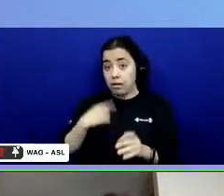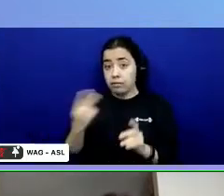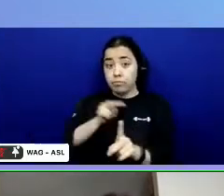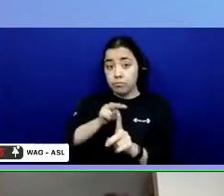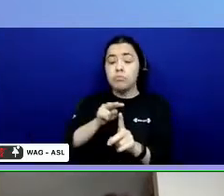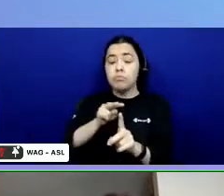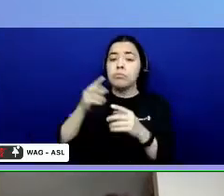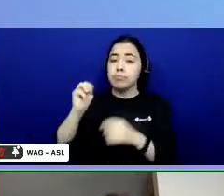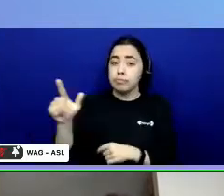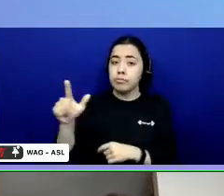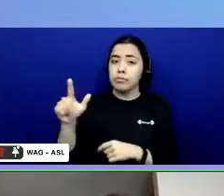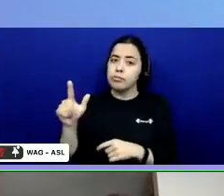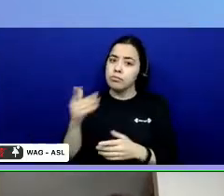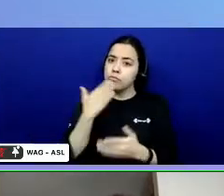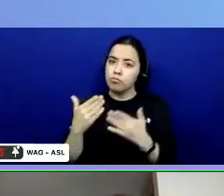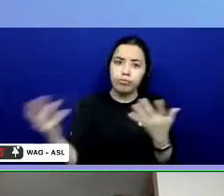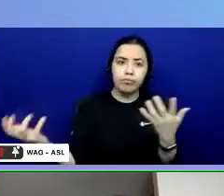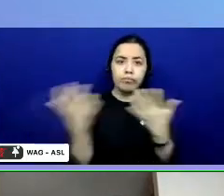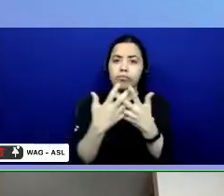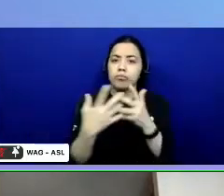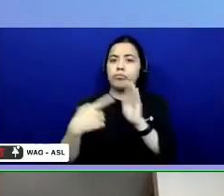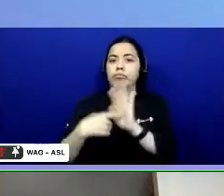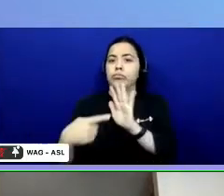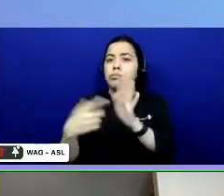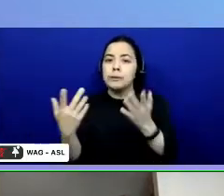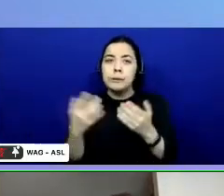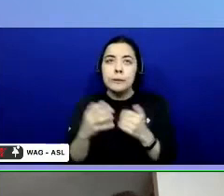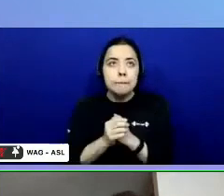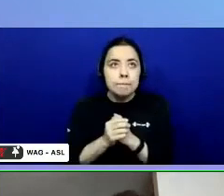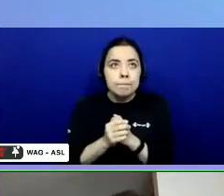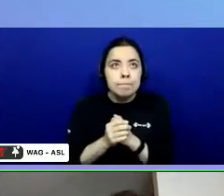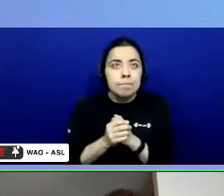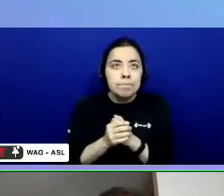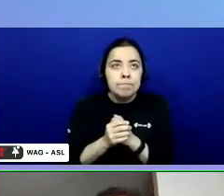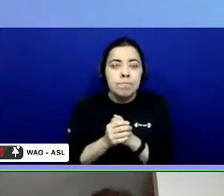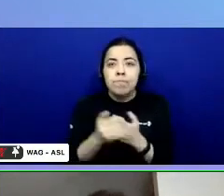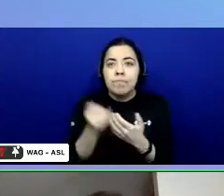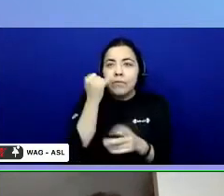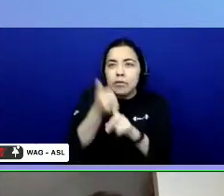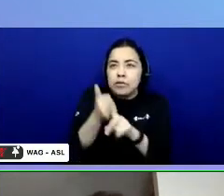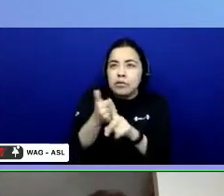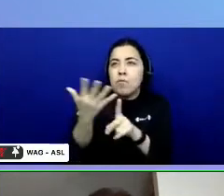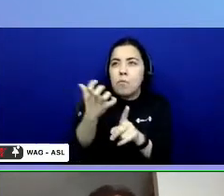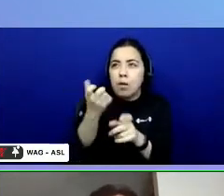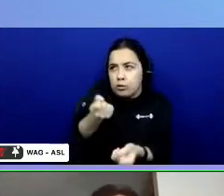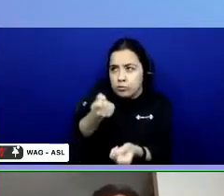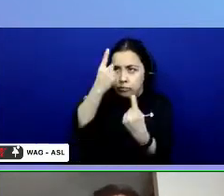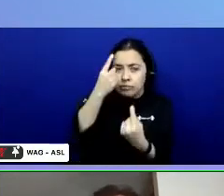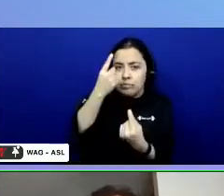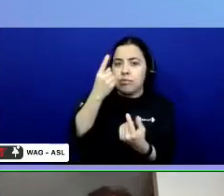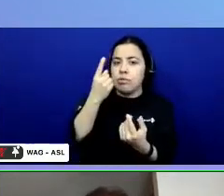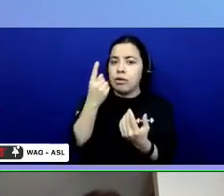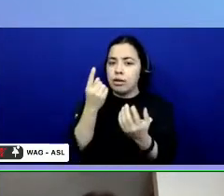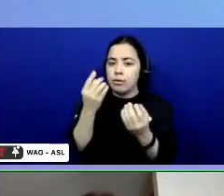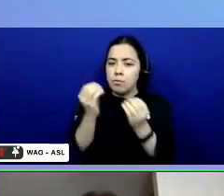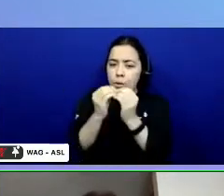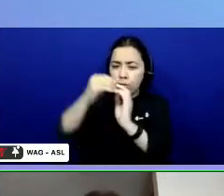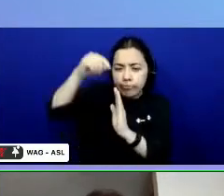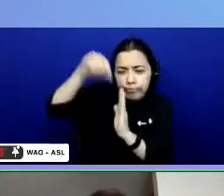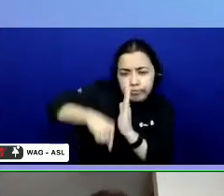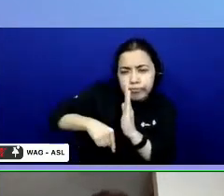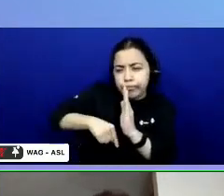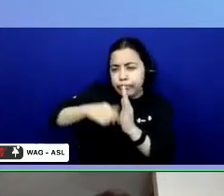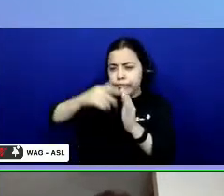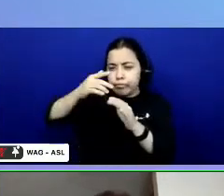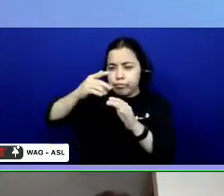is well suited in instances where you want to understand something a little bit deeper than what's just there